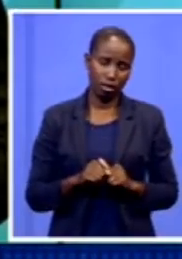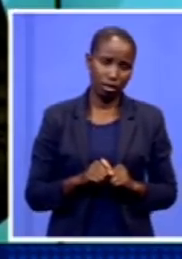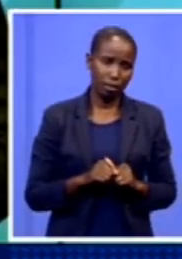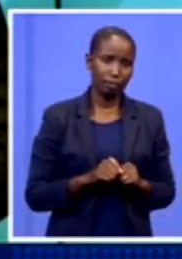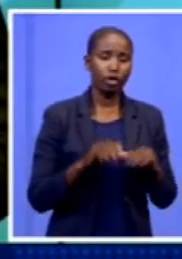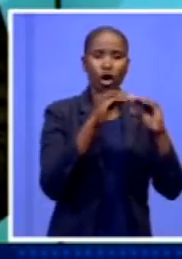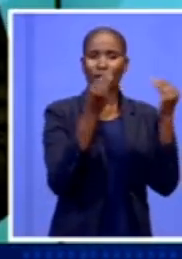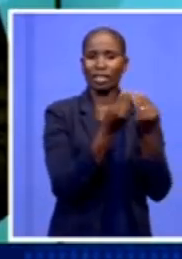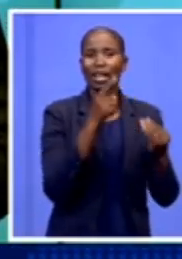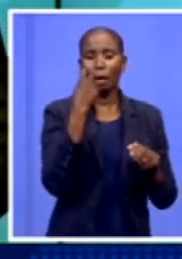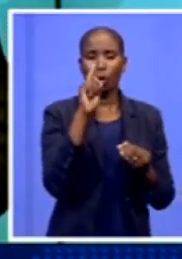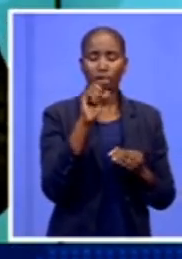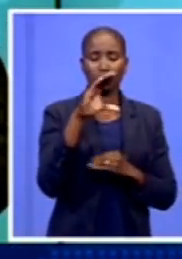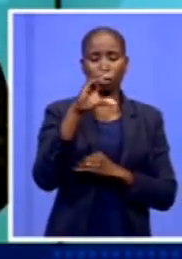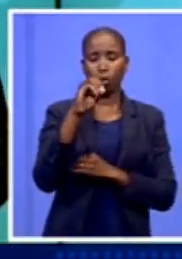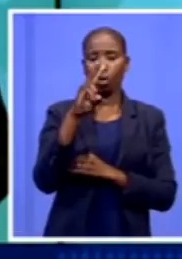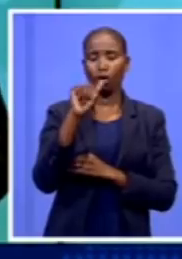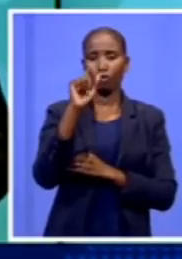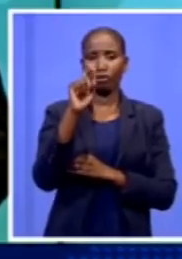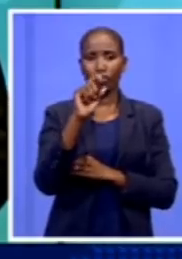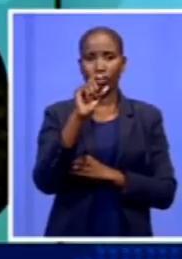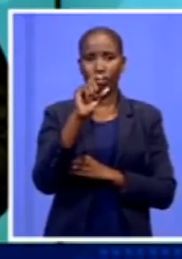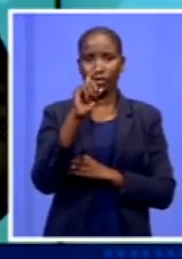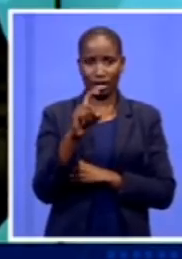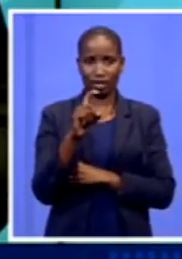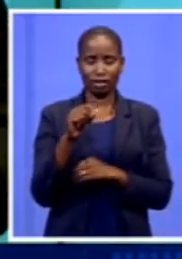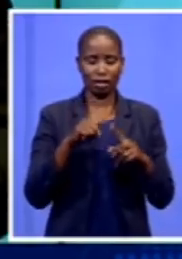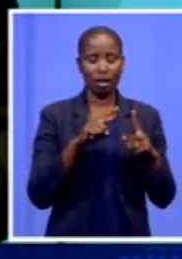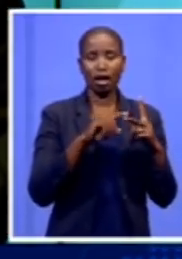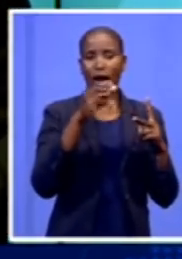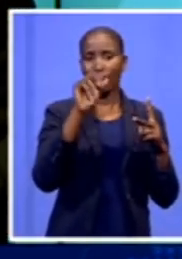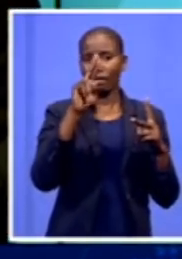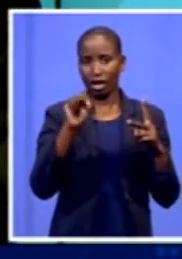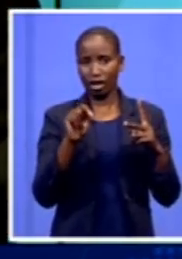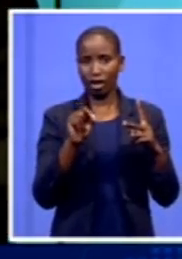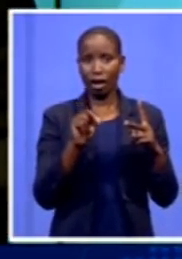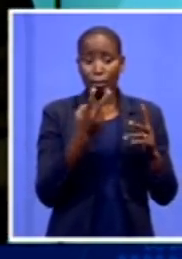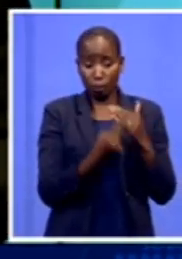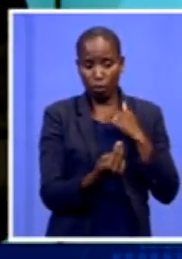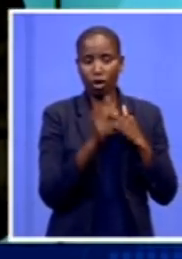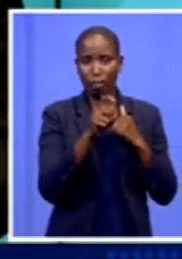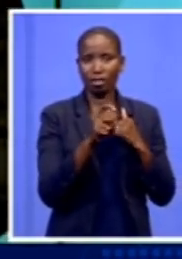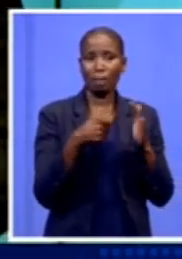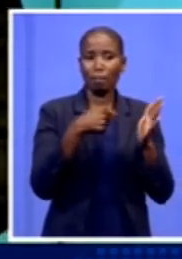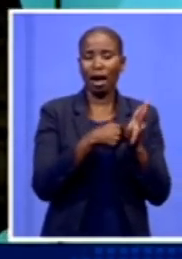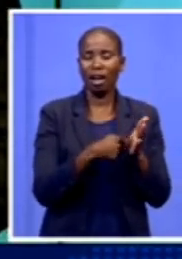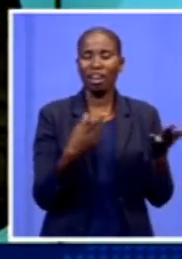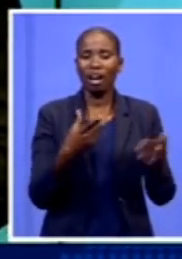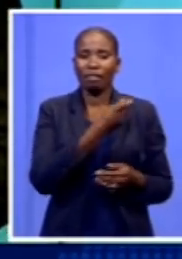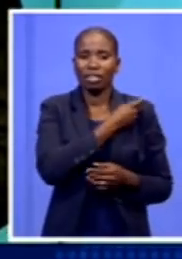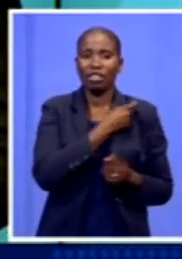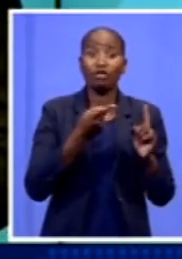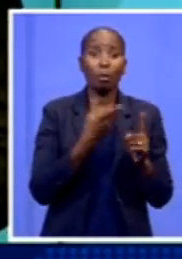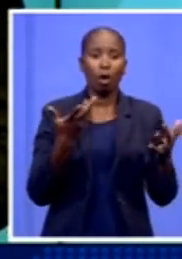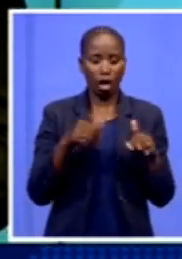Gavi need to commit to buying vaccines from local manufacturers instead